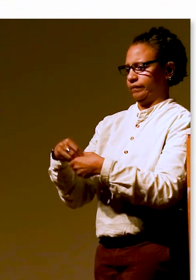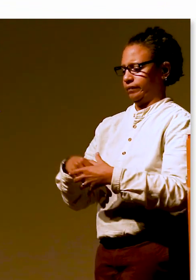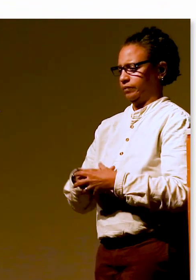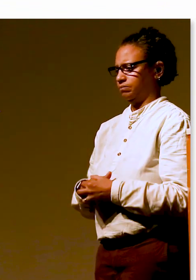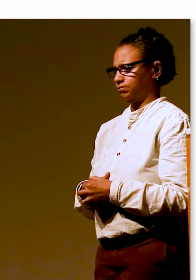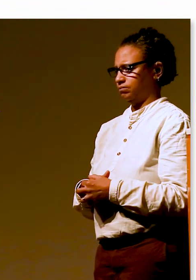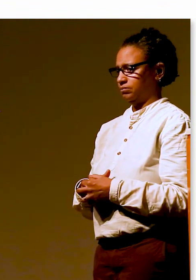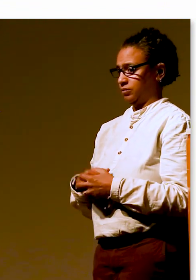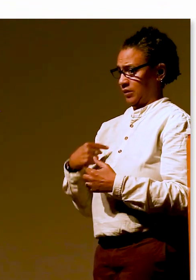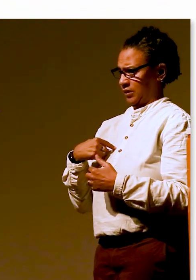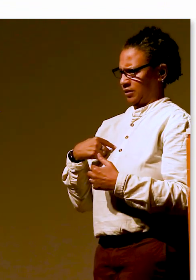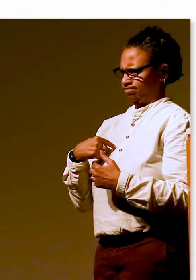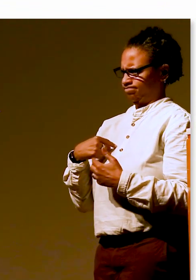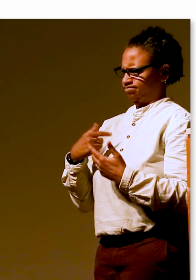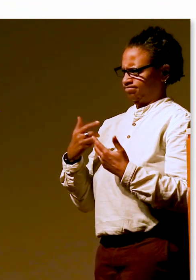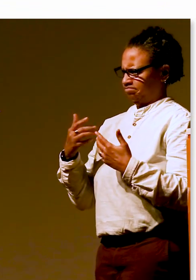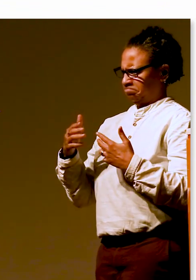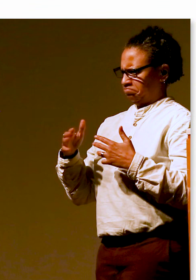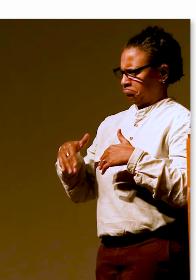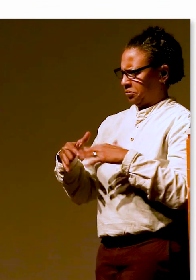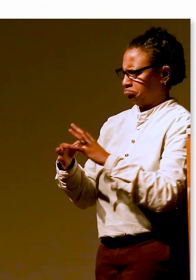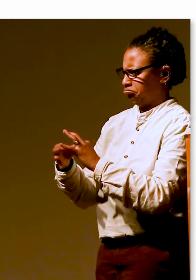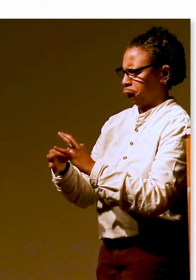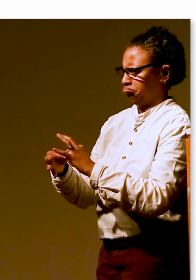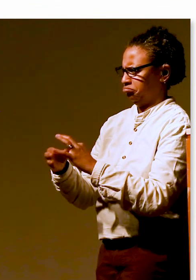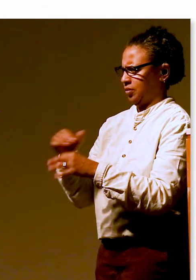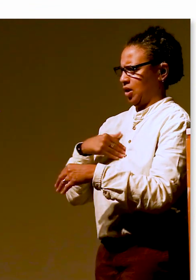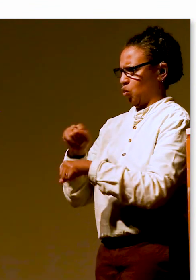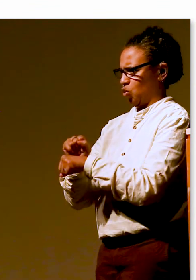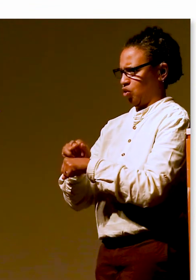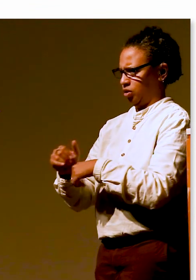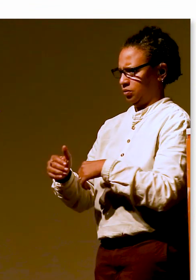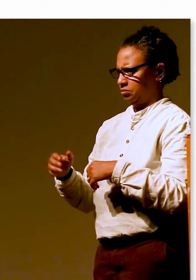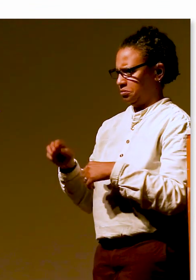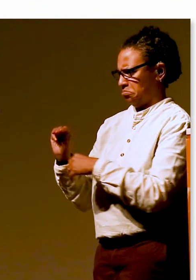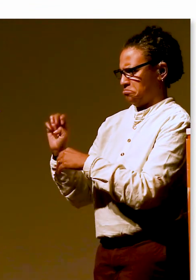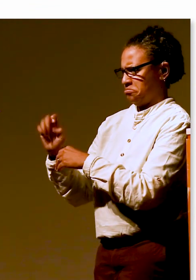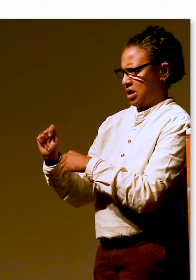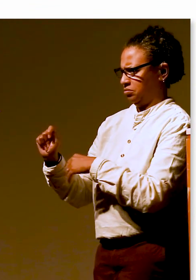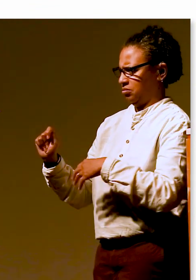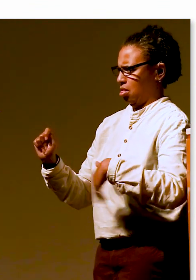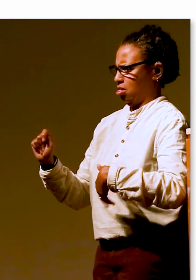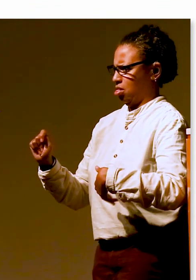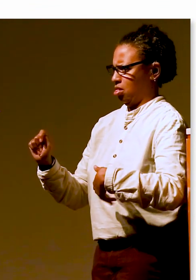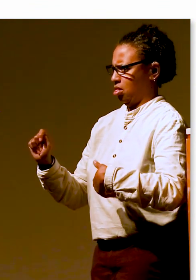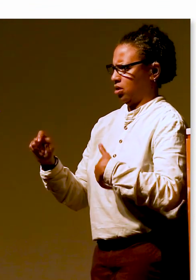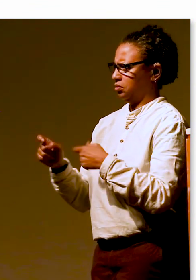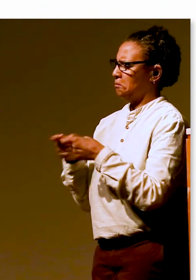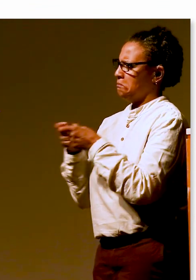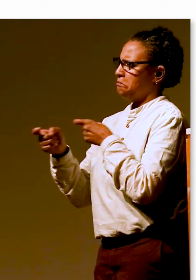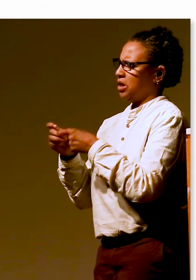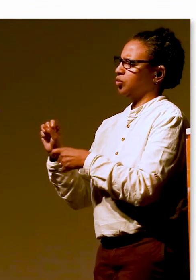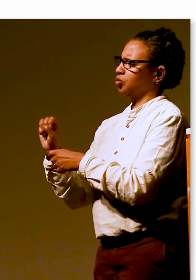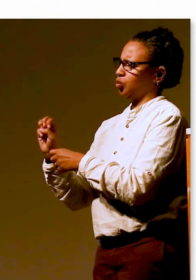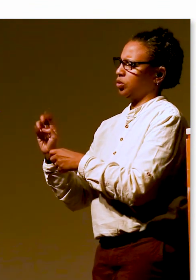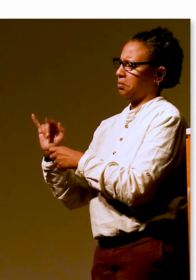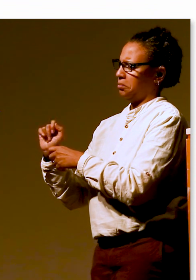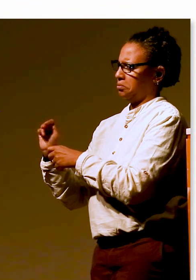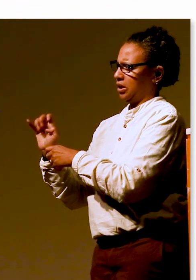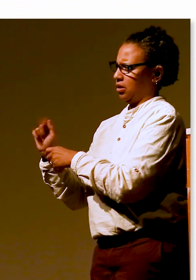the work I did at the Met, I'm happy to talk about it. I was their social media manager for 3 years. But in my dialogue with Janelle, one of the things that I